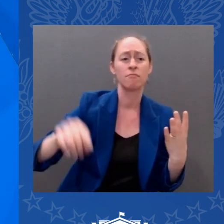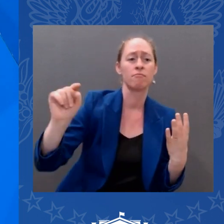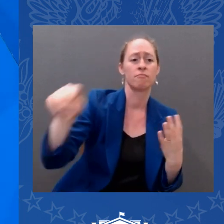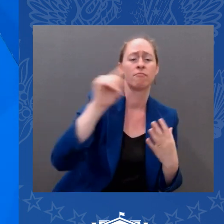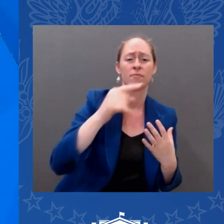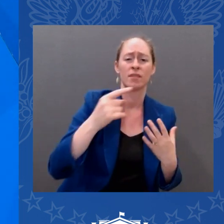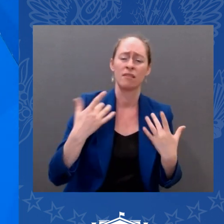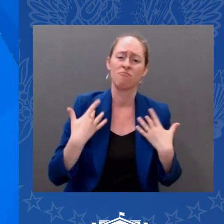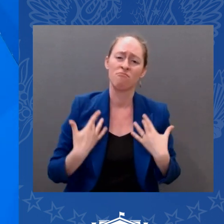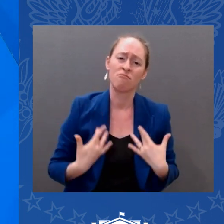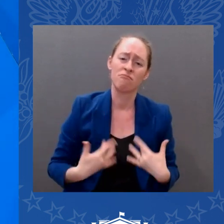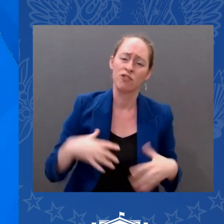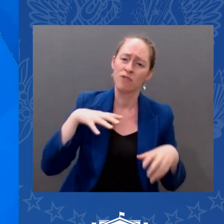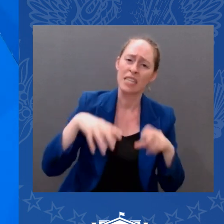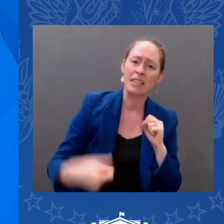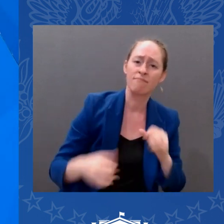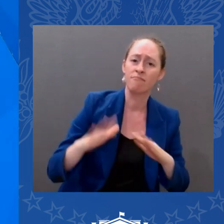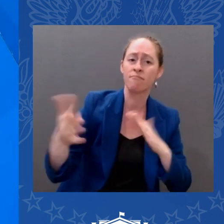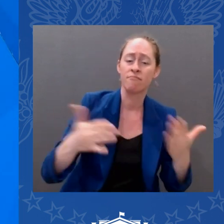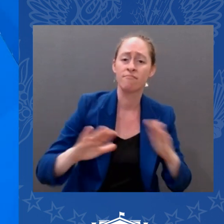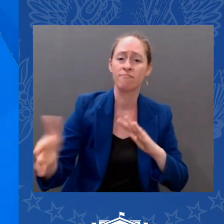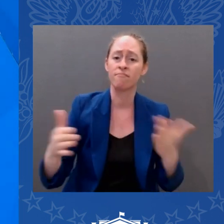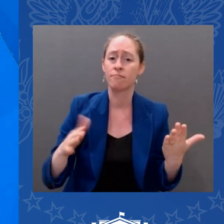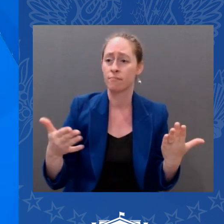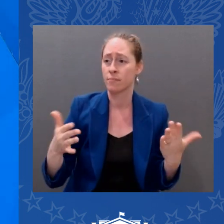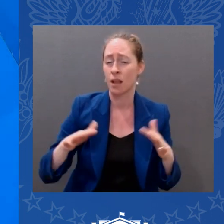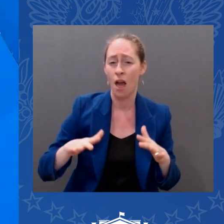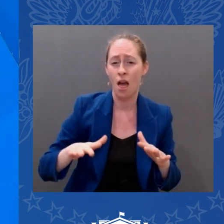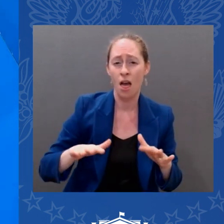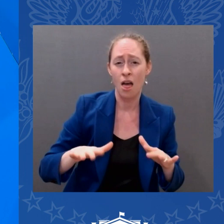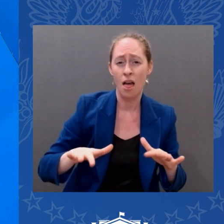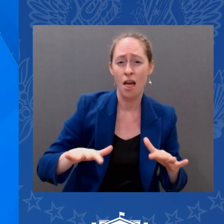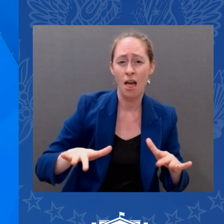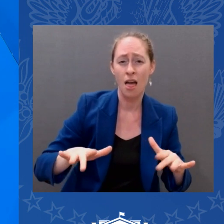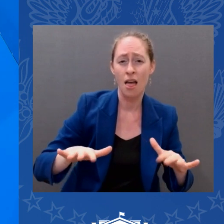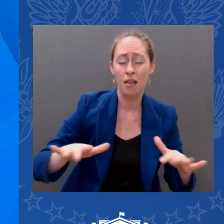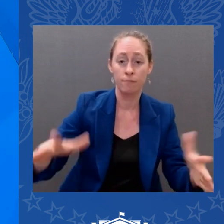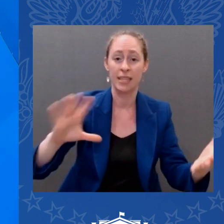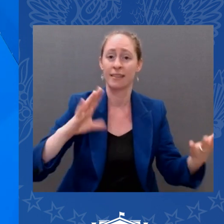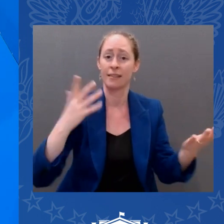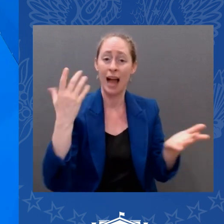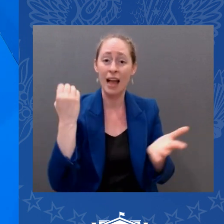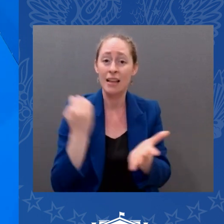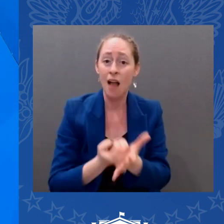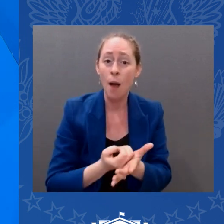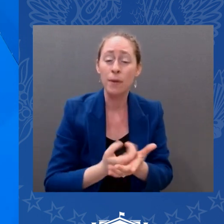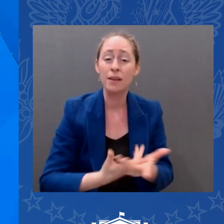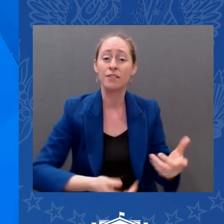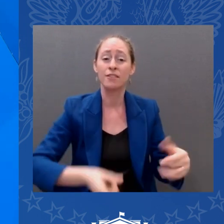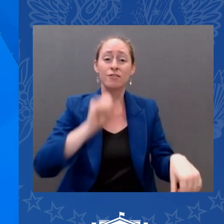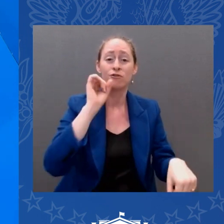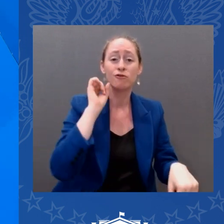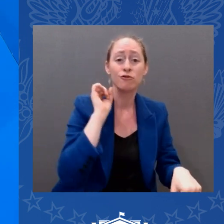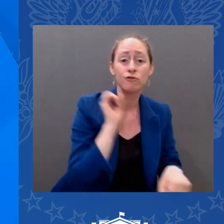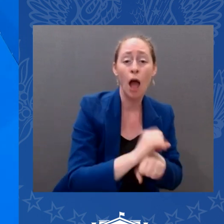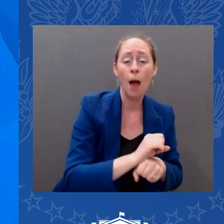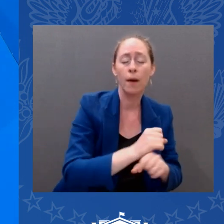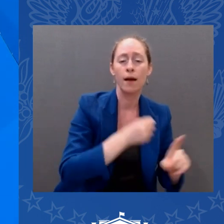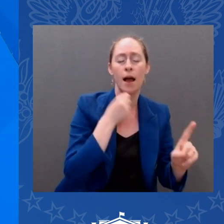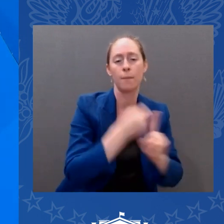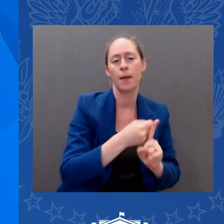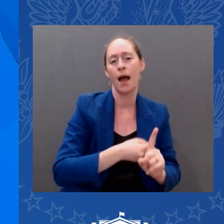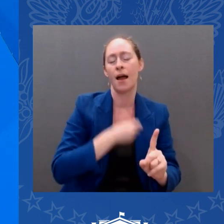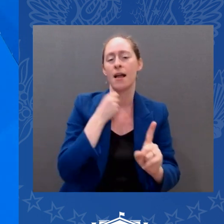hemisphere, wiping out much of the hard-earned progress we had made. 22 million more